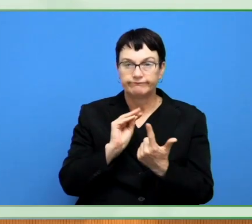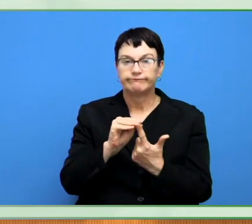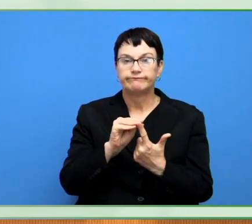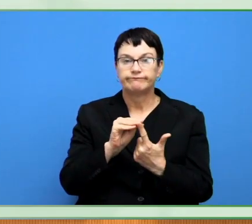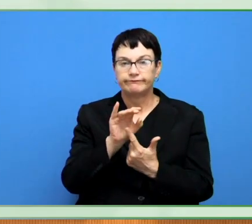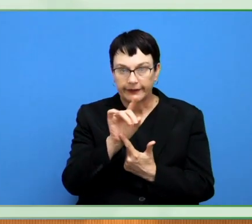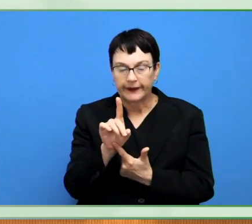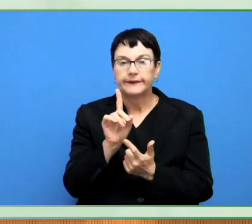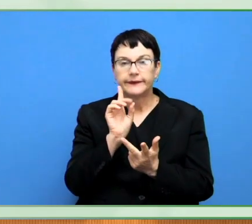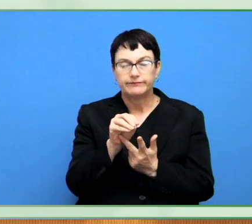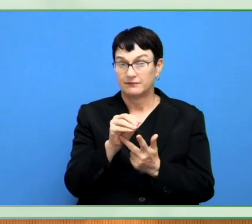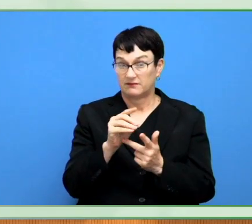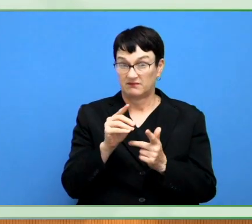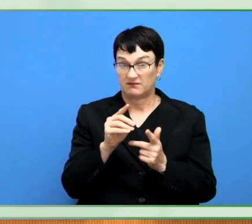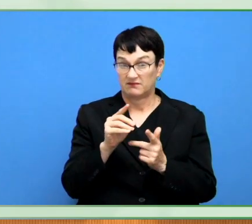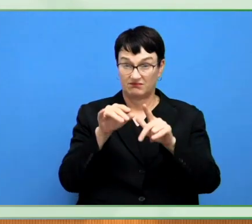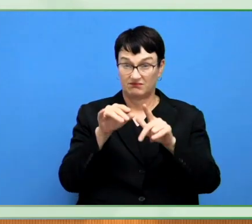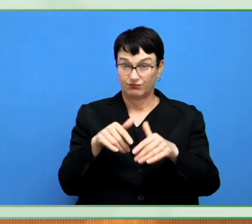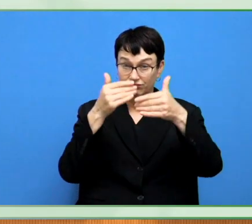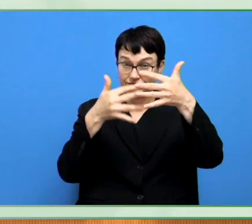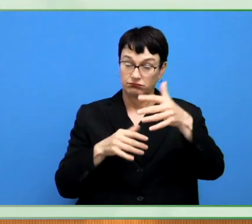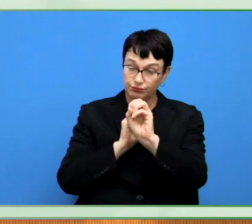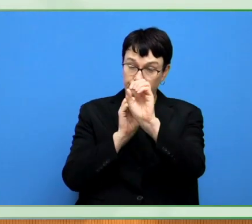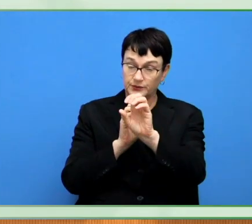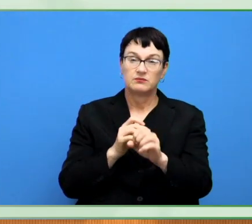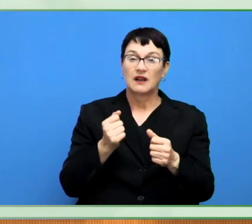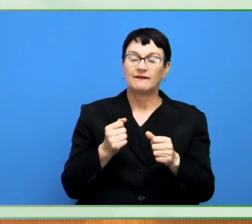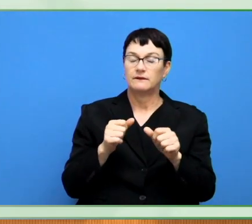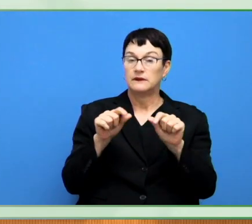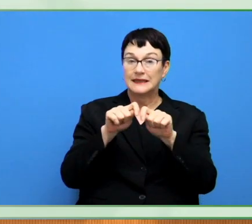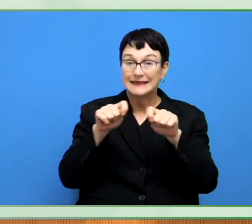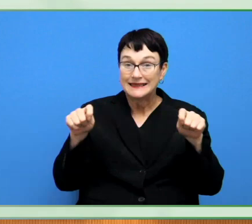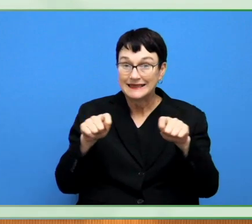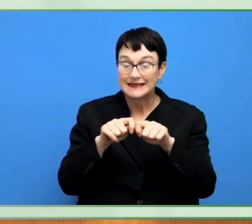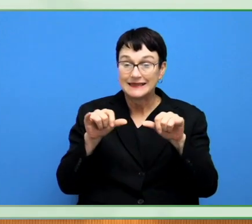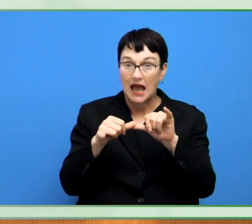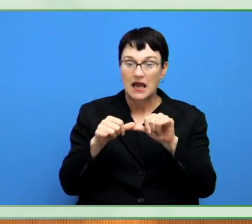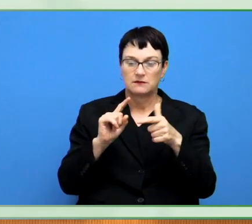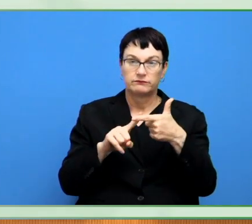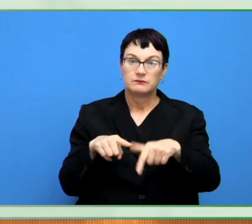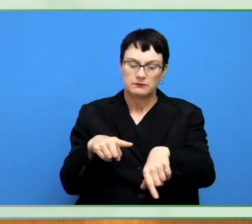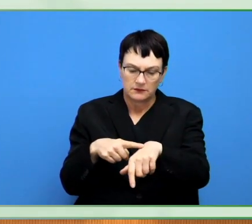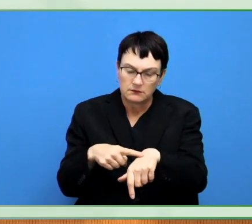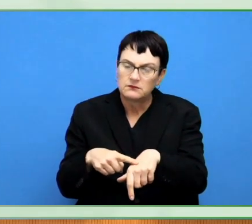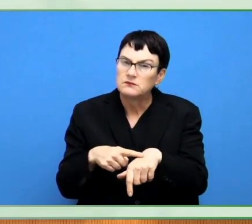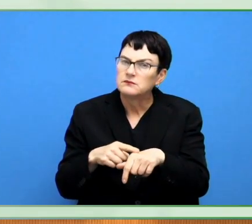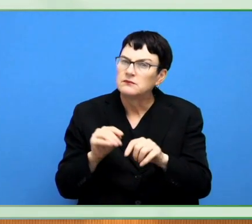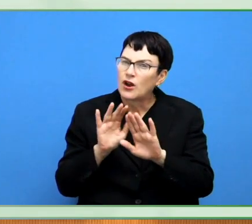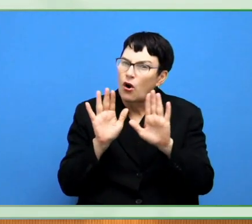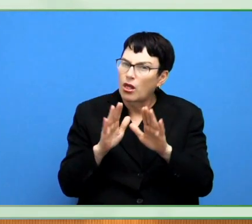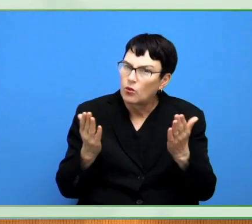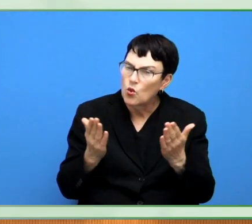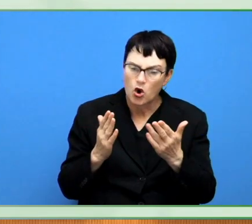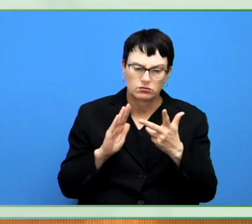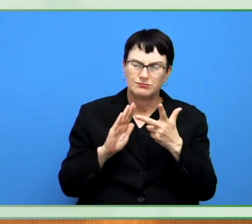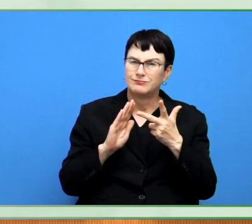lot of data, including model number, size, length, skin tone even, so that our partners are able to request exactly what they